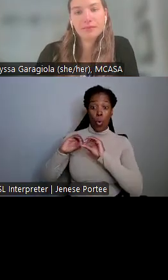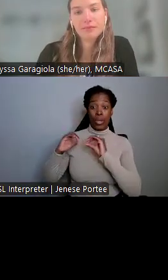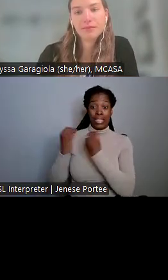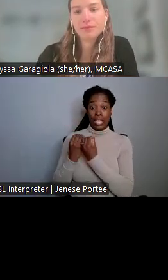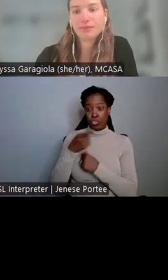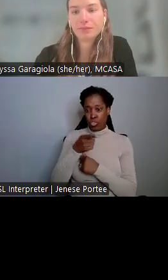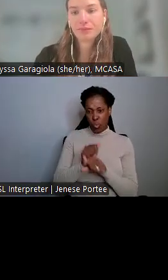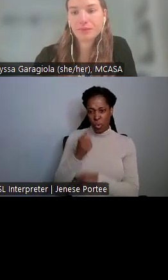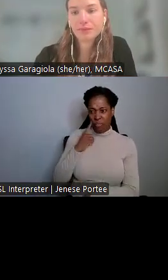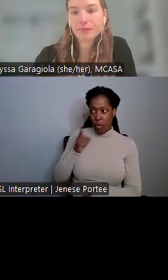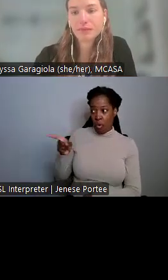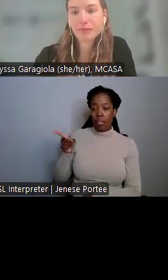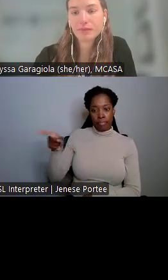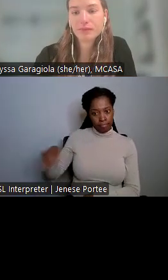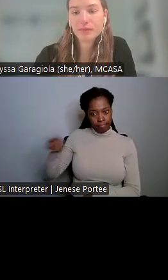serves underserved